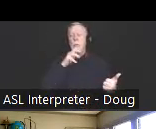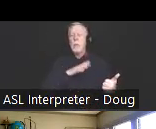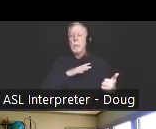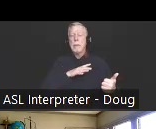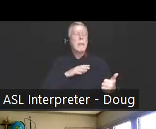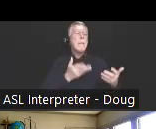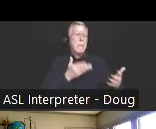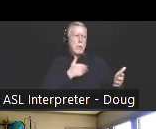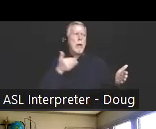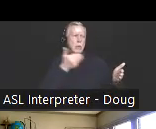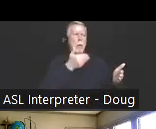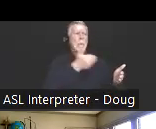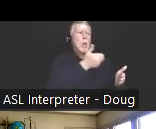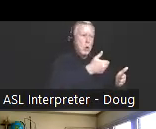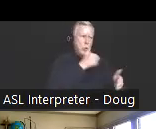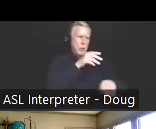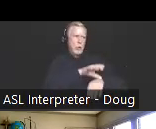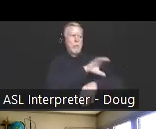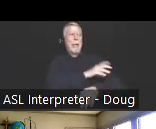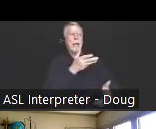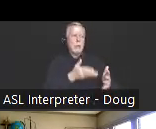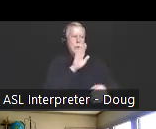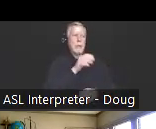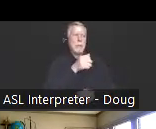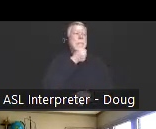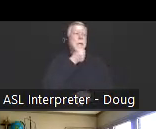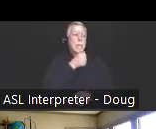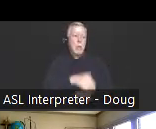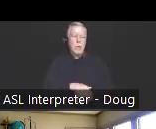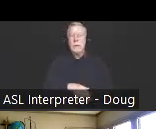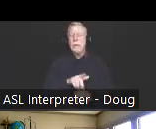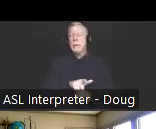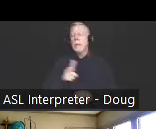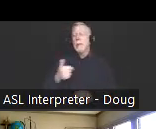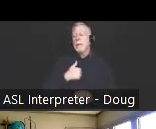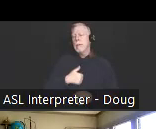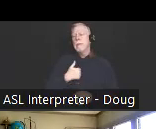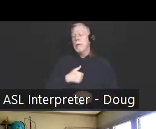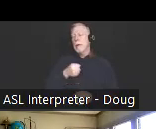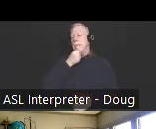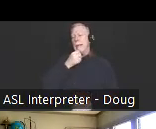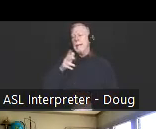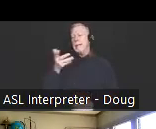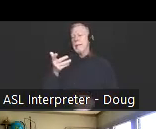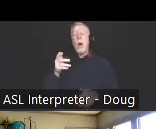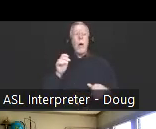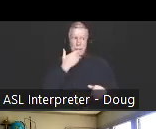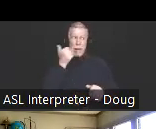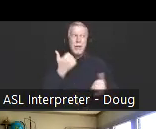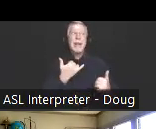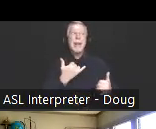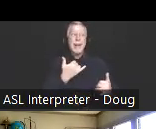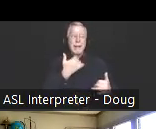your computer. It might just be the microphone. Yeah, I'm sorry. My mic has gotten Oh, turned. that's That's sounds better. better.